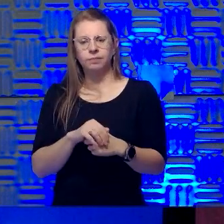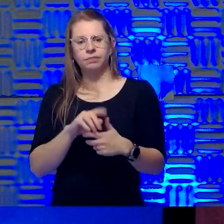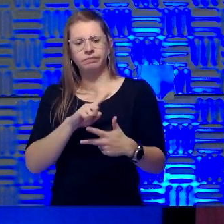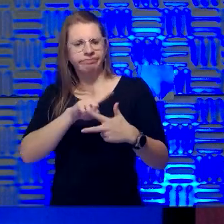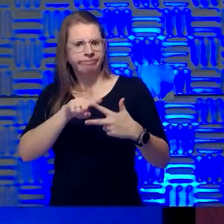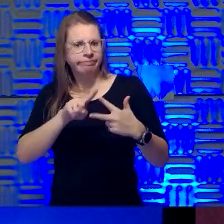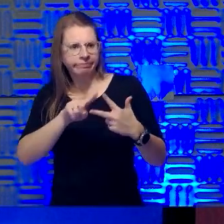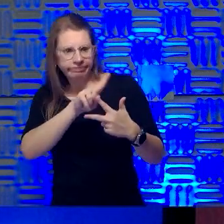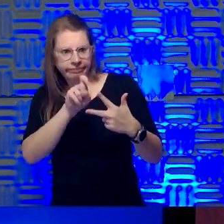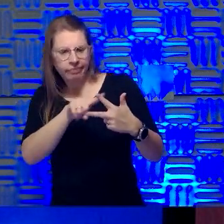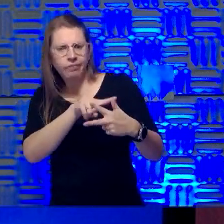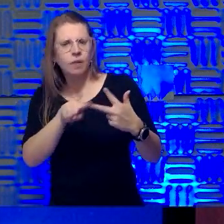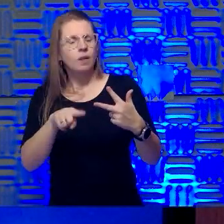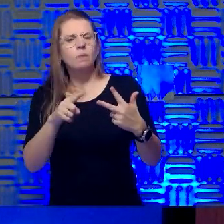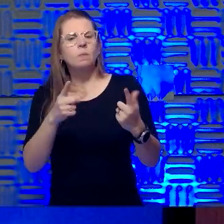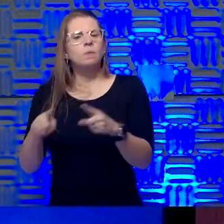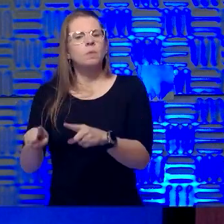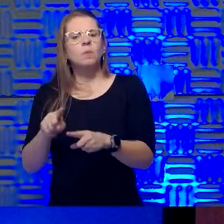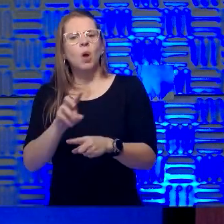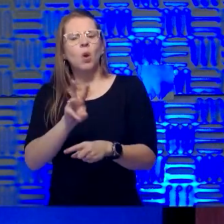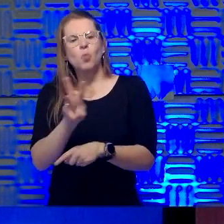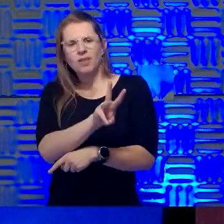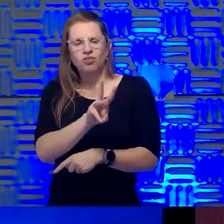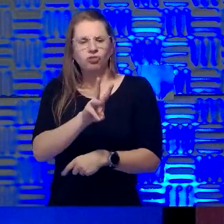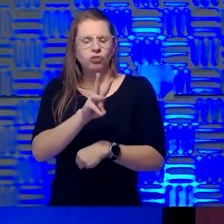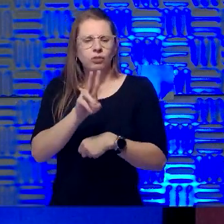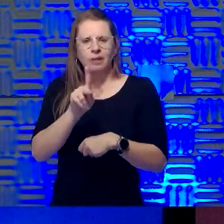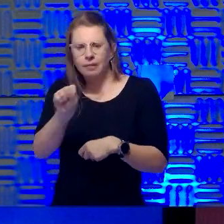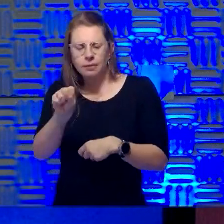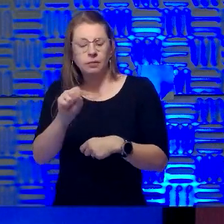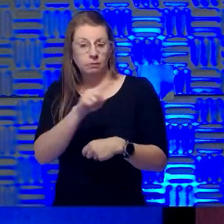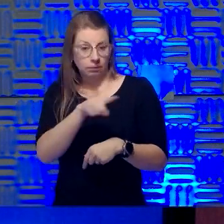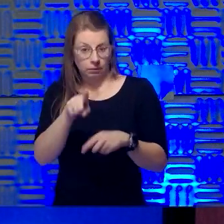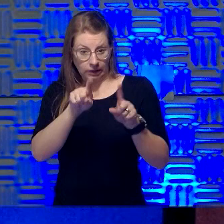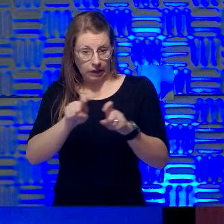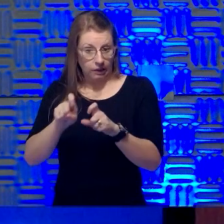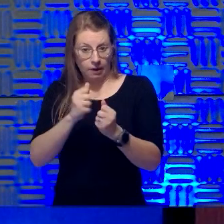and Christian, what's going on out in Western Kansas? Are you guys trying to test everybody now?